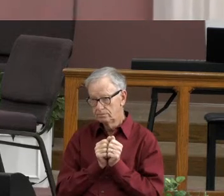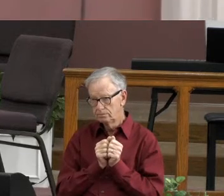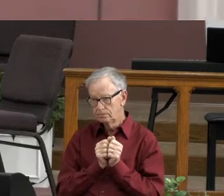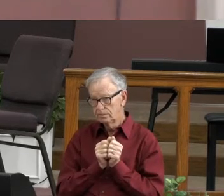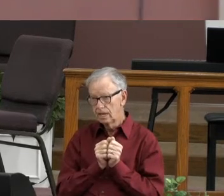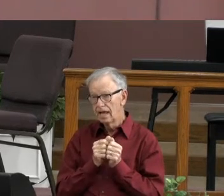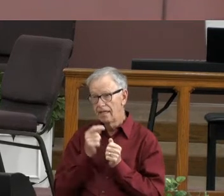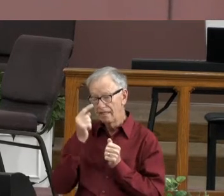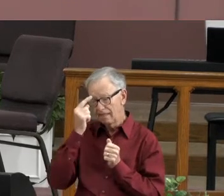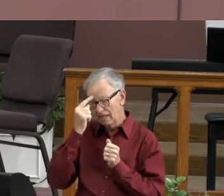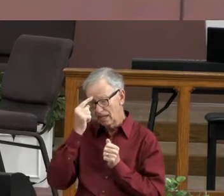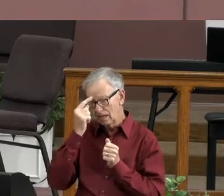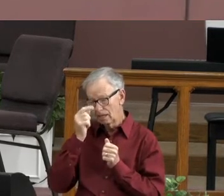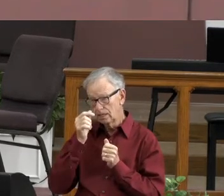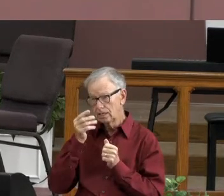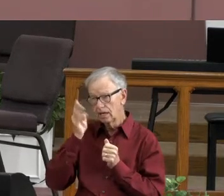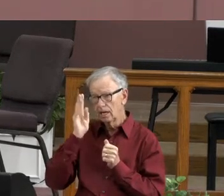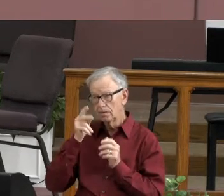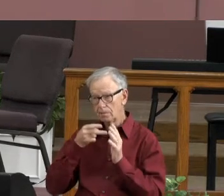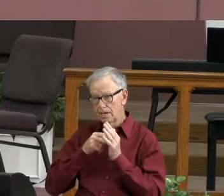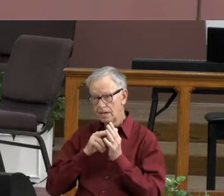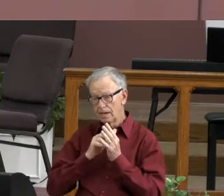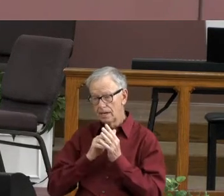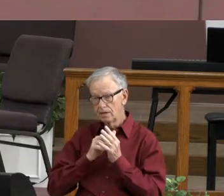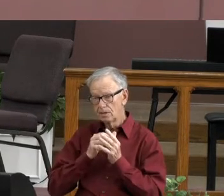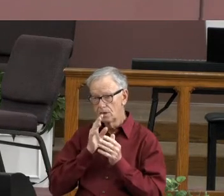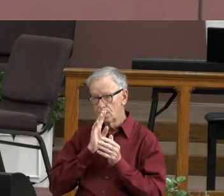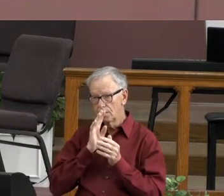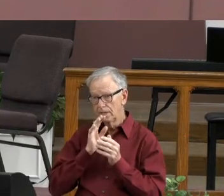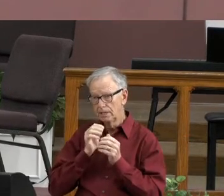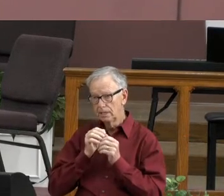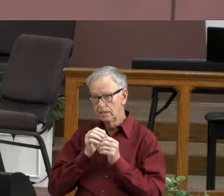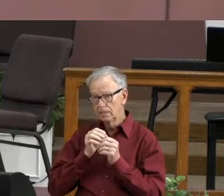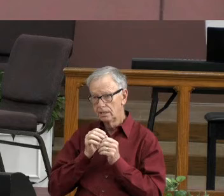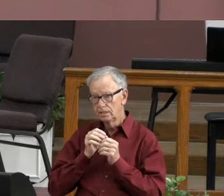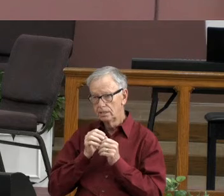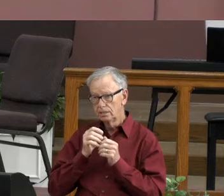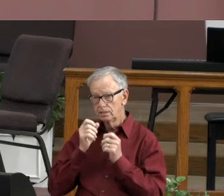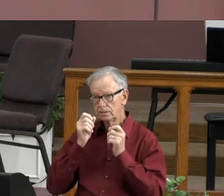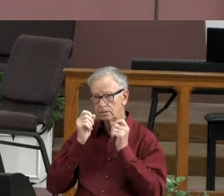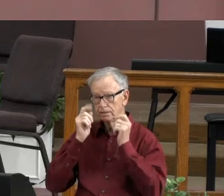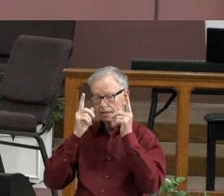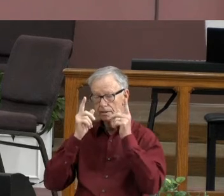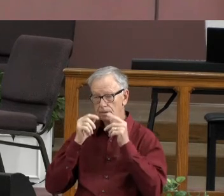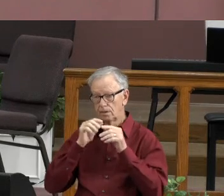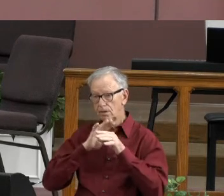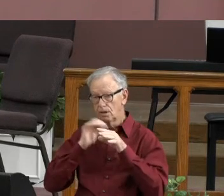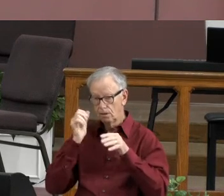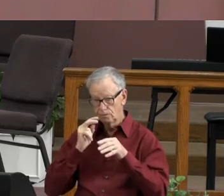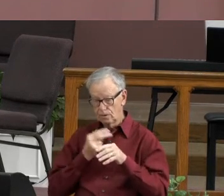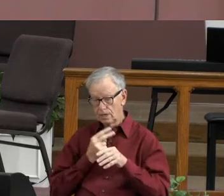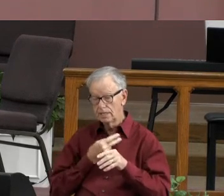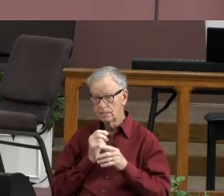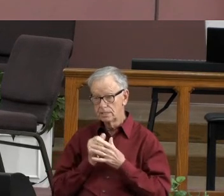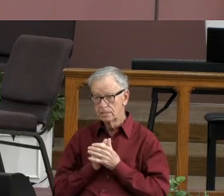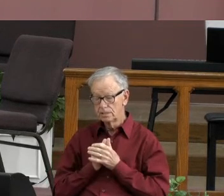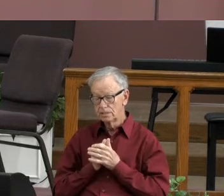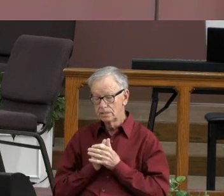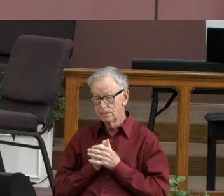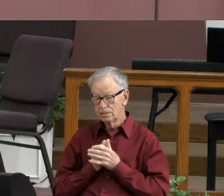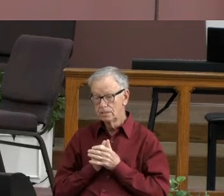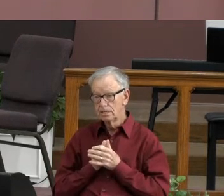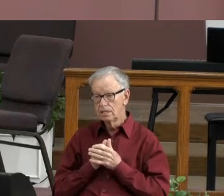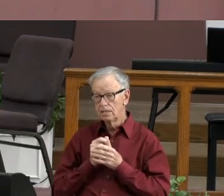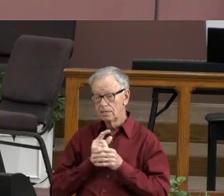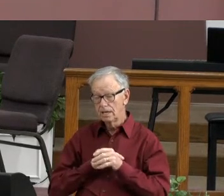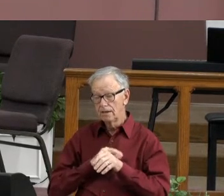And I think God meant that, as we talked about, that God meant that as a wake-up call for us. It was time for the church